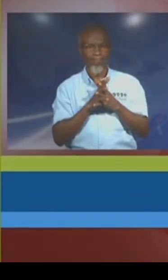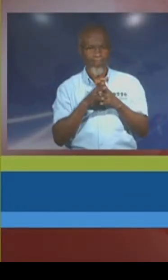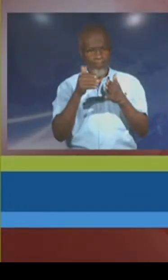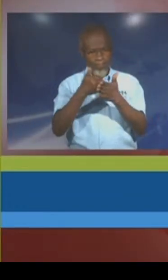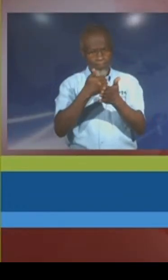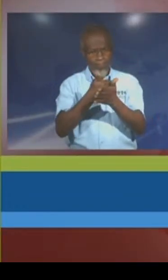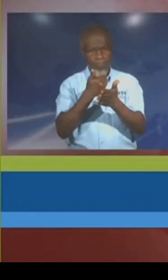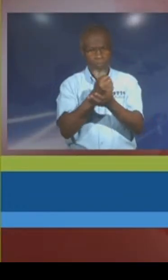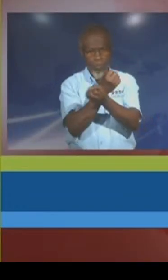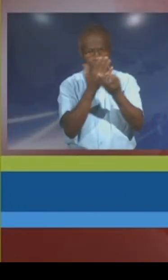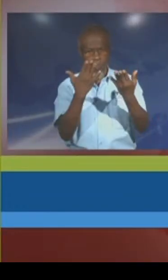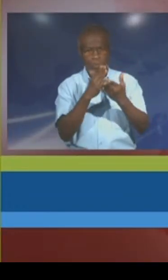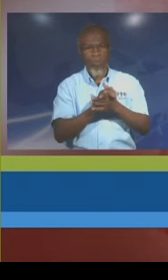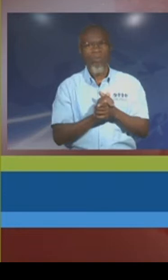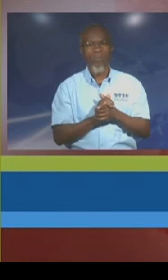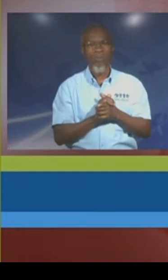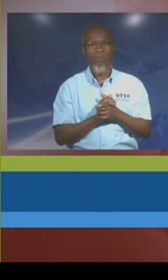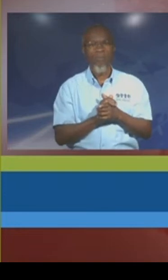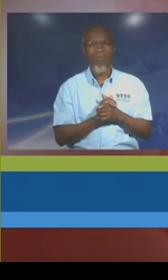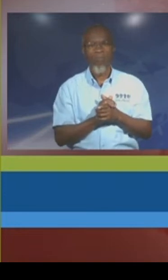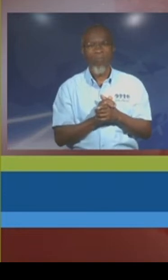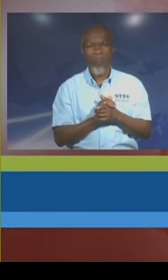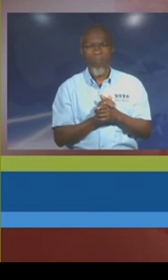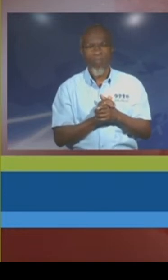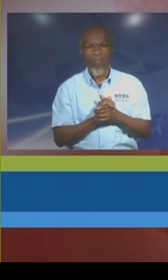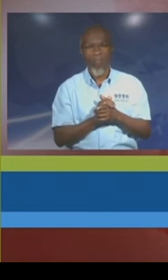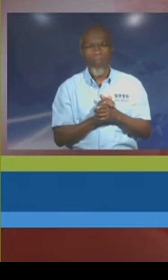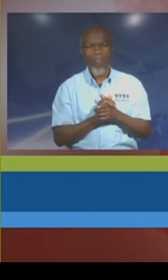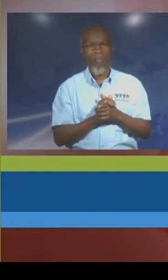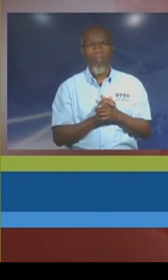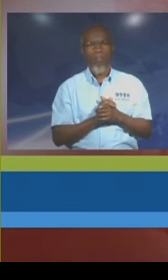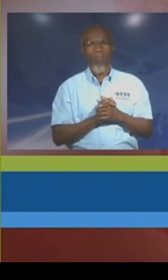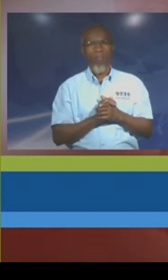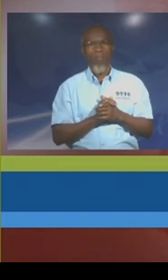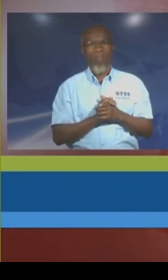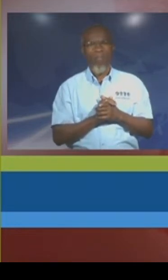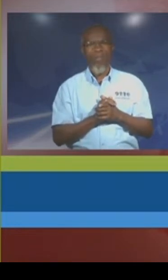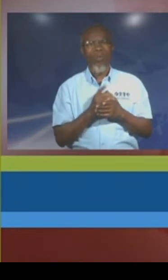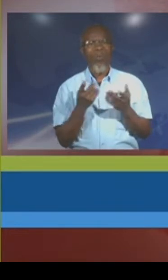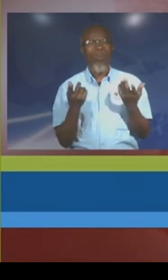forward, general recommendations for mask use. Next slide, please.